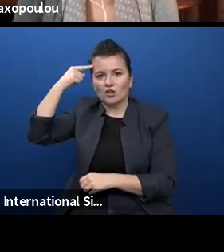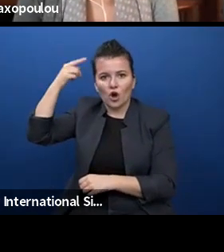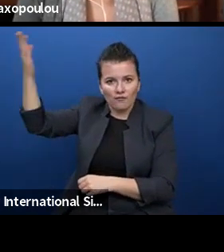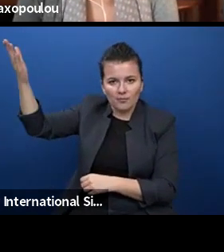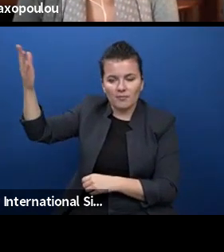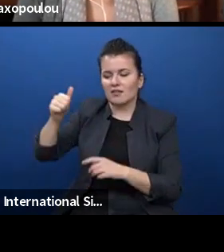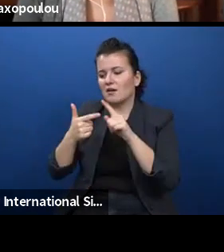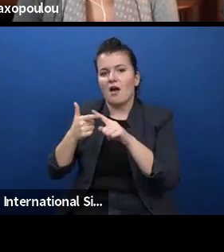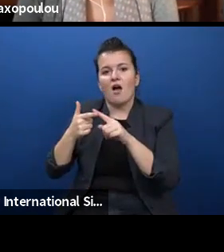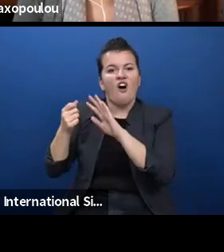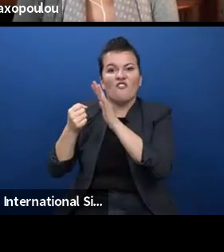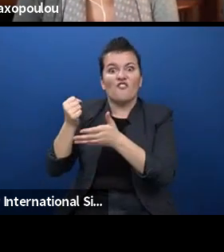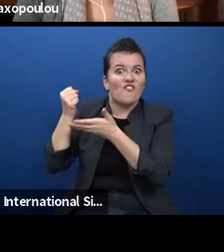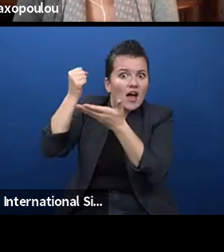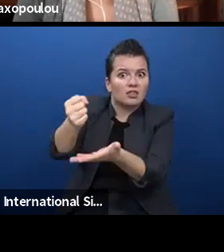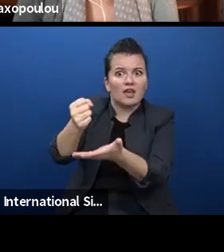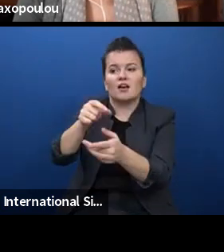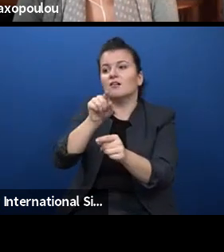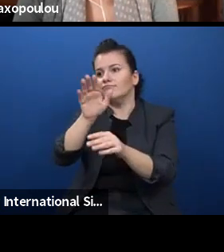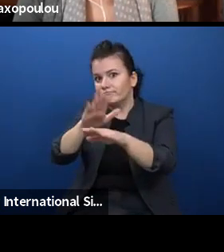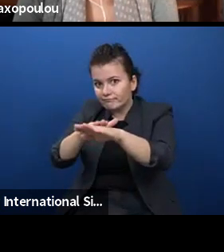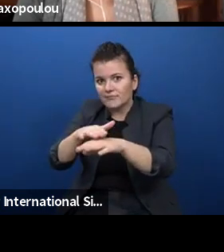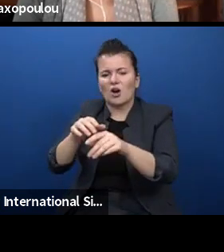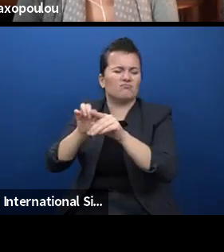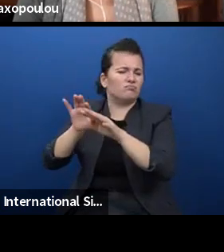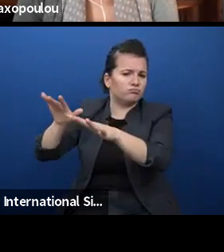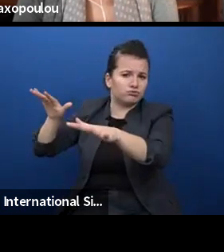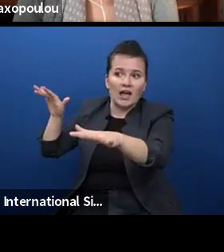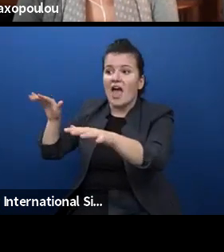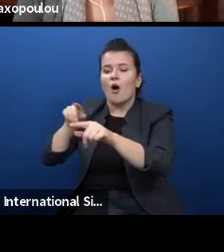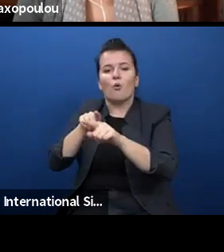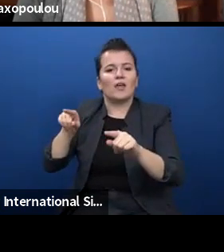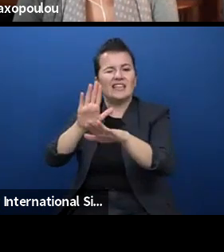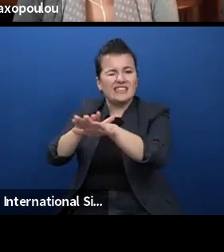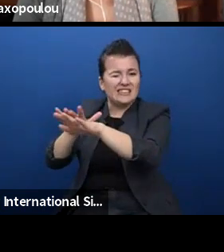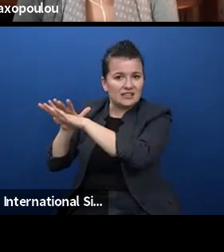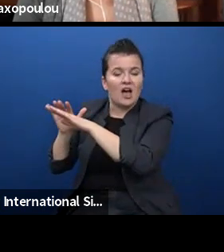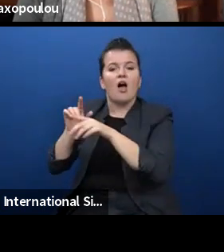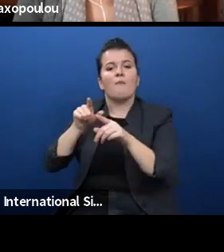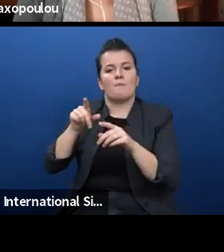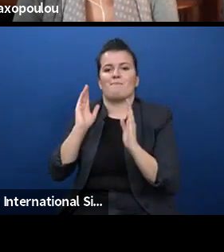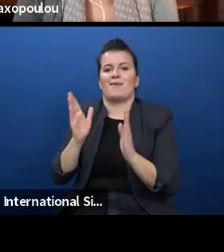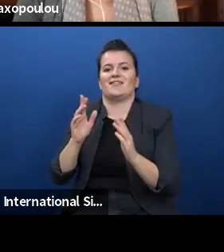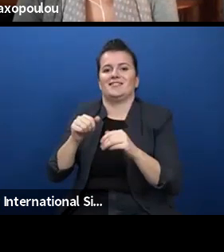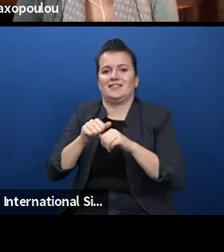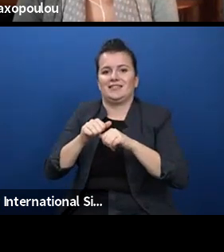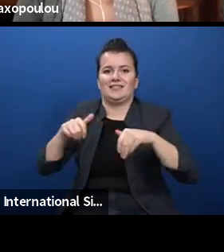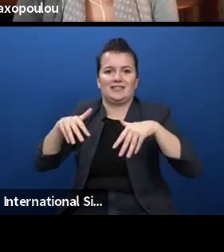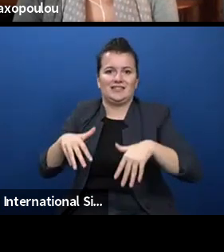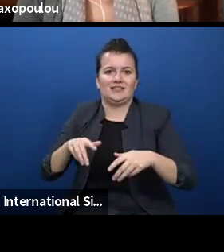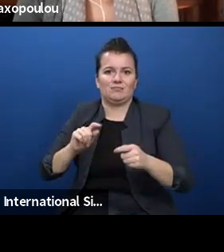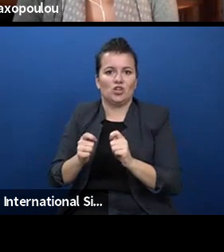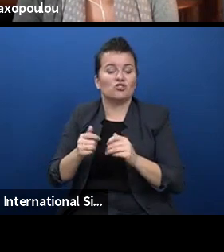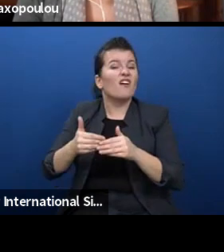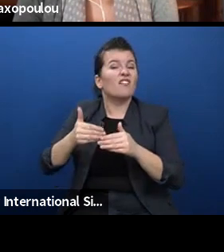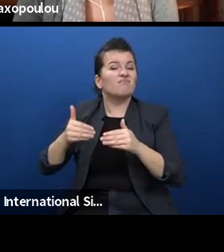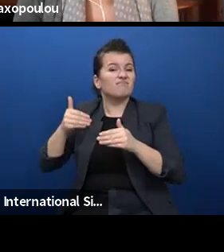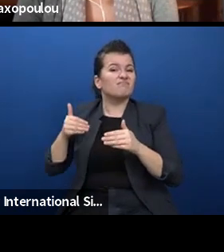all three fronts, I think, to bring about the system change that has been touched upon in the last session, and I think in this one.